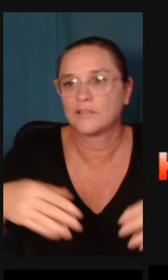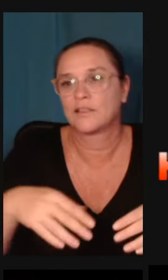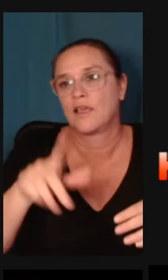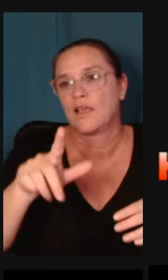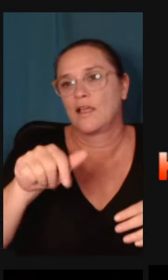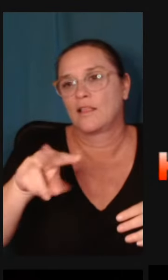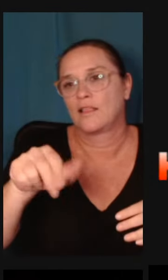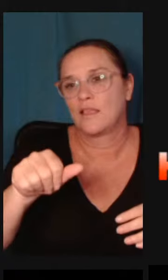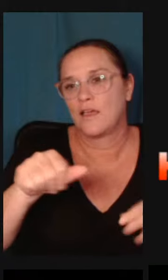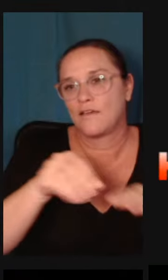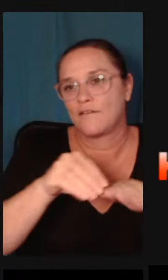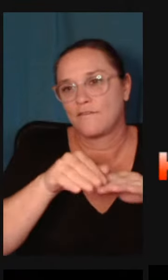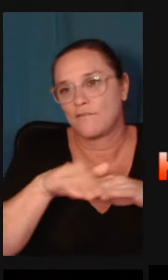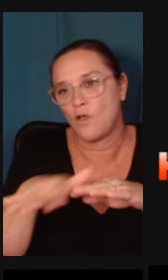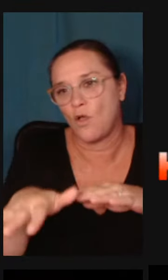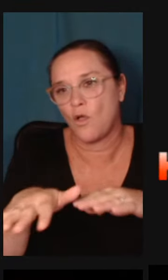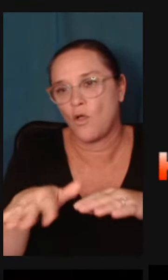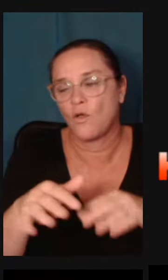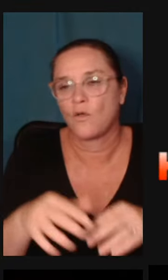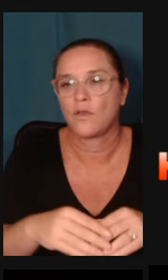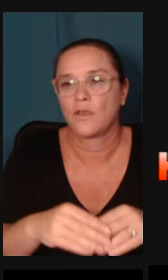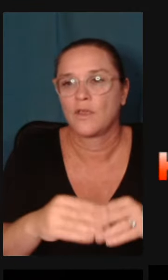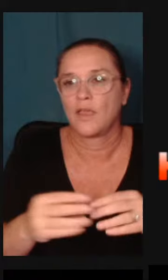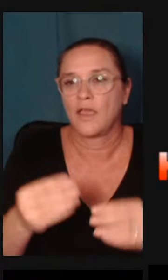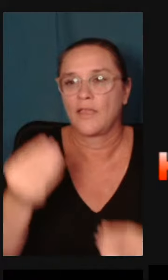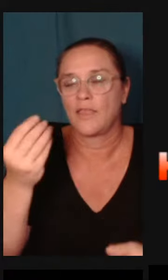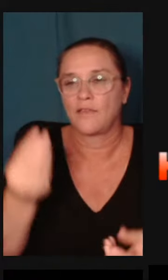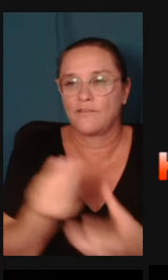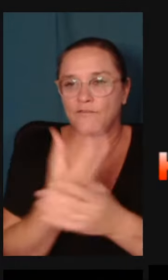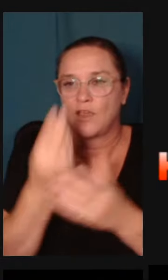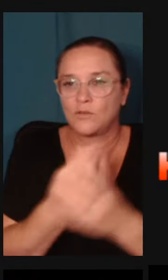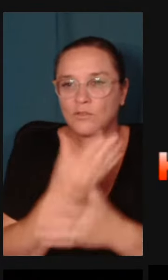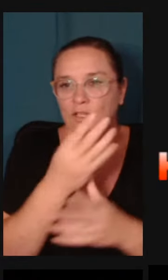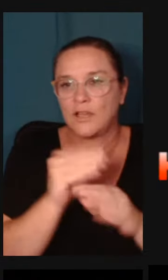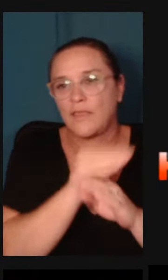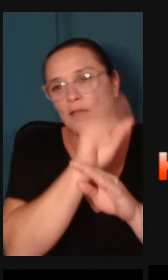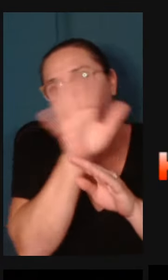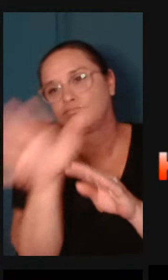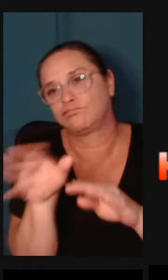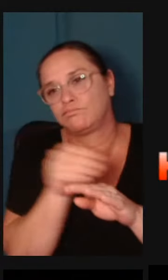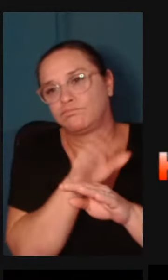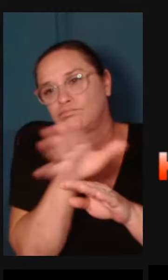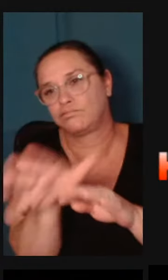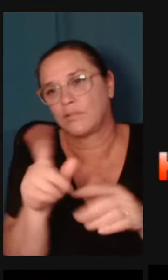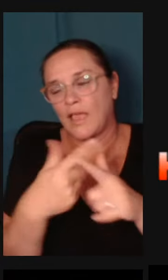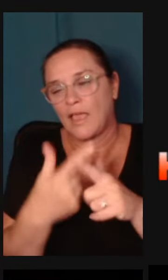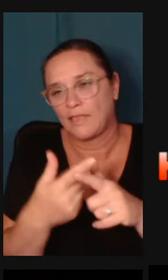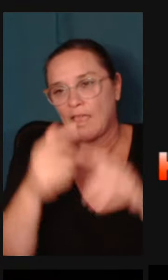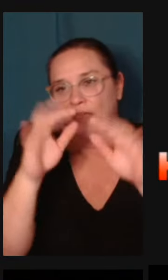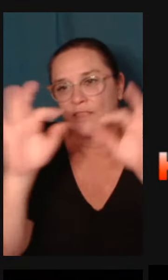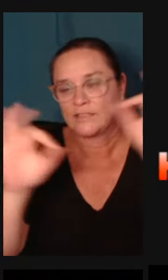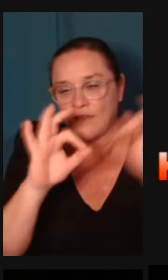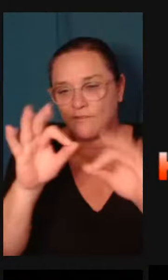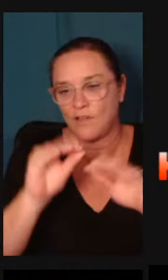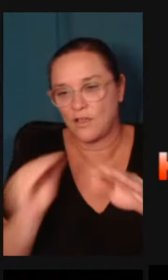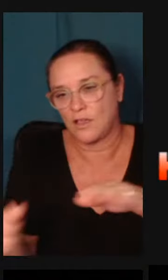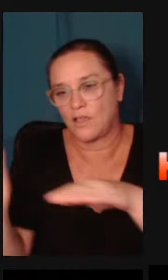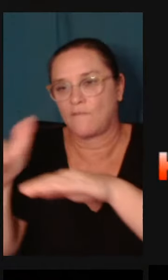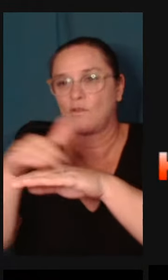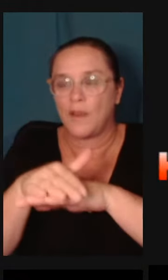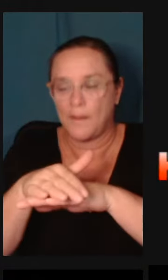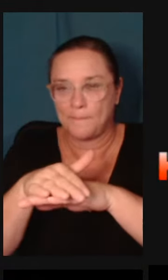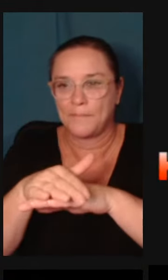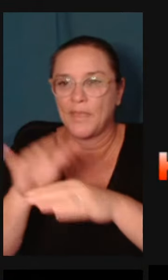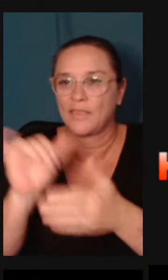So remember, we talked about lava fountains dropping lava and causing cascades back in a crater and off the far side. That's what you saw